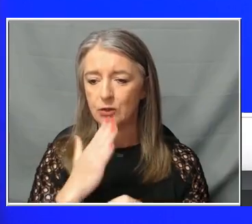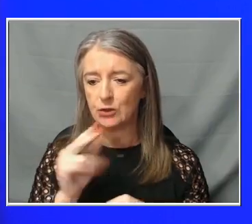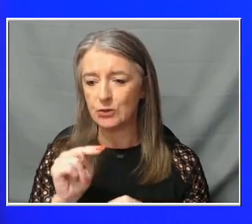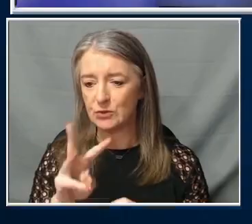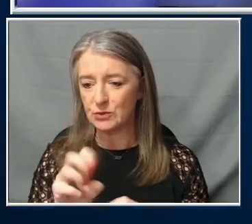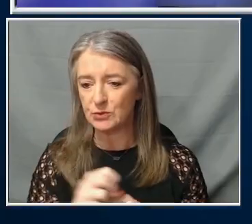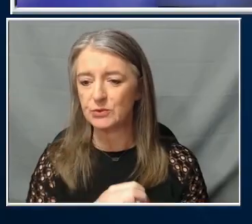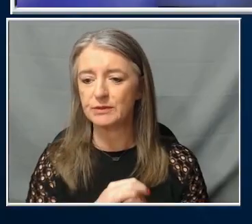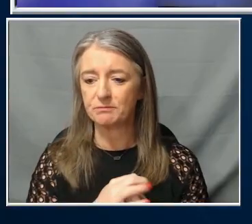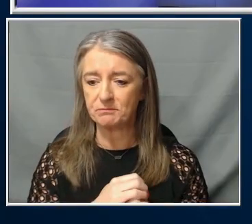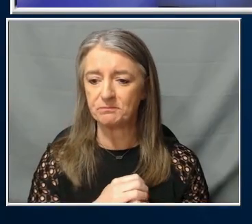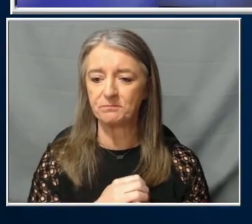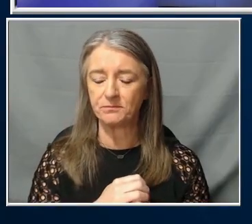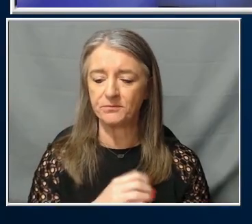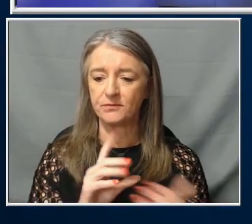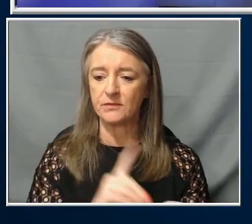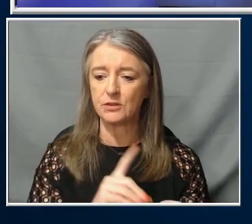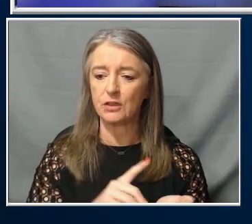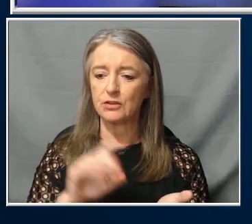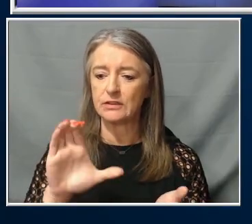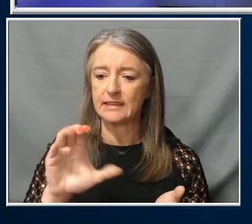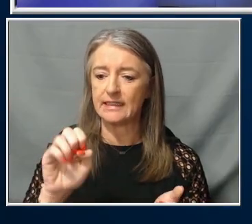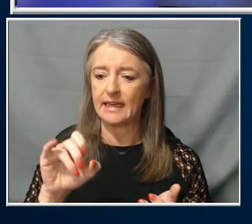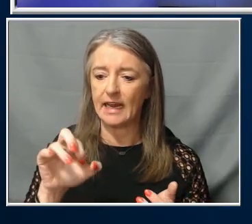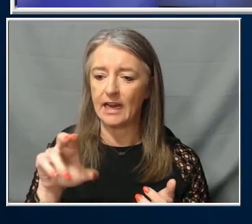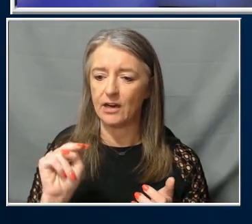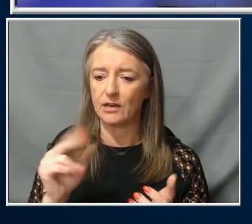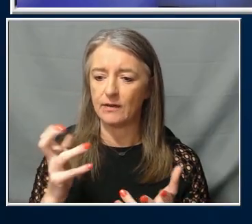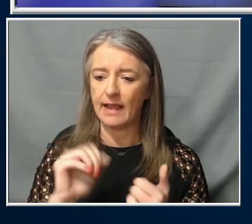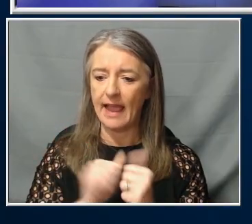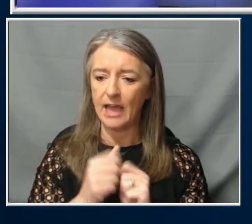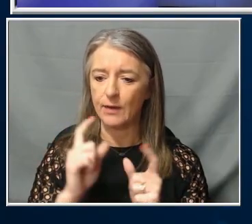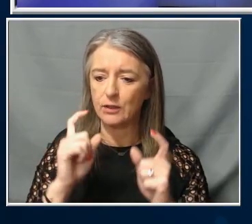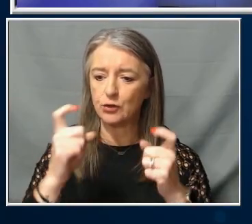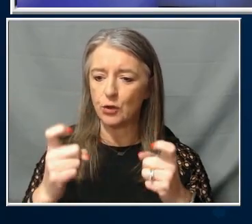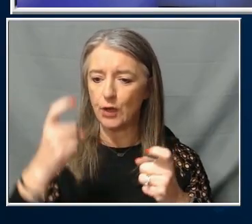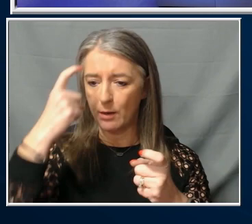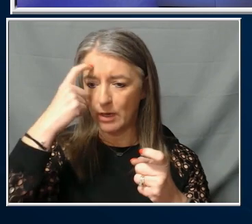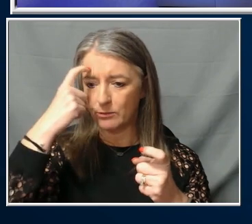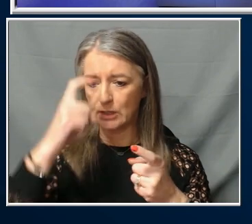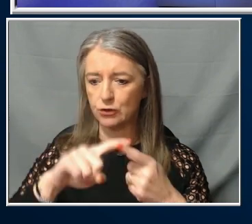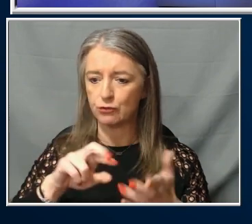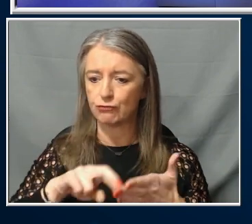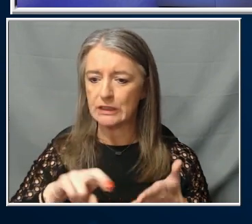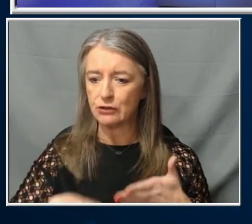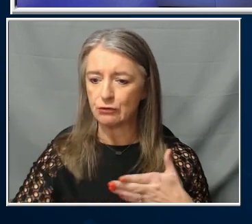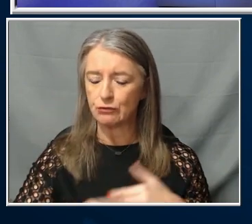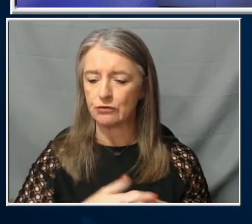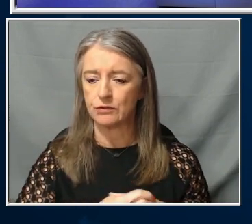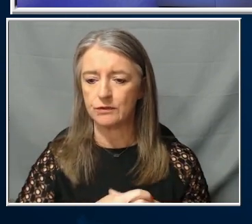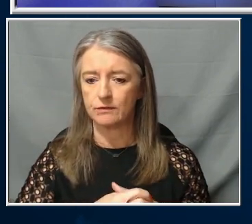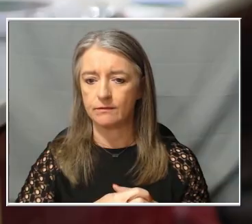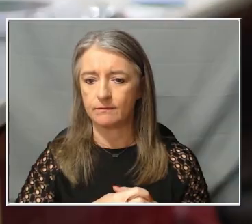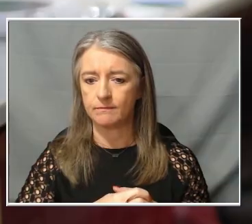is good news. Dr. C, Aaron wants to know, how do I donate my brain to research?